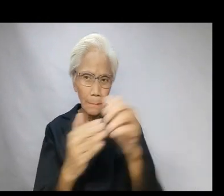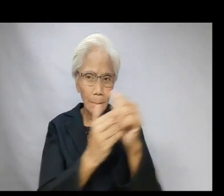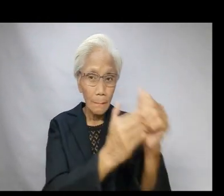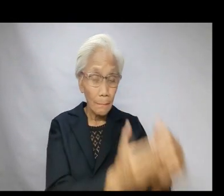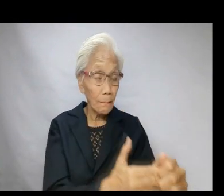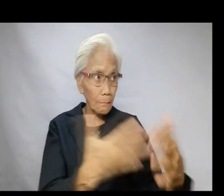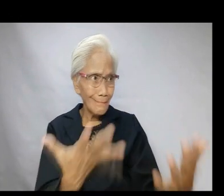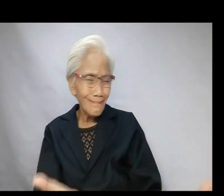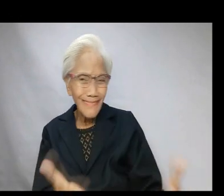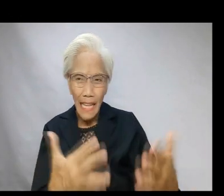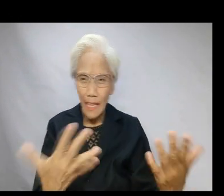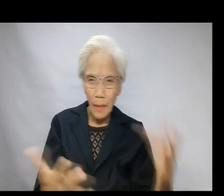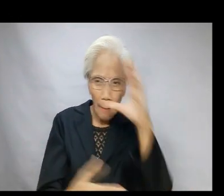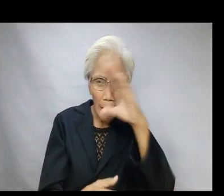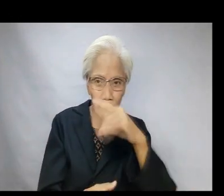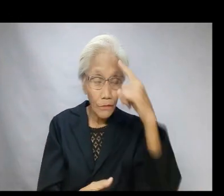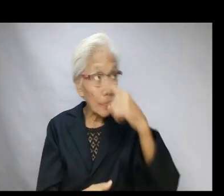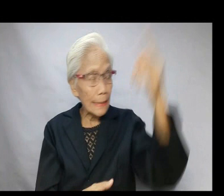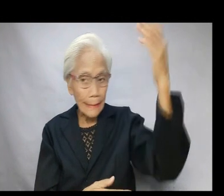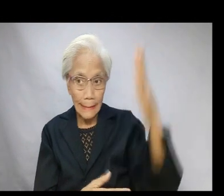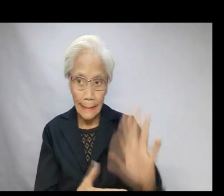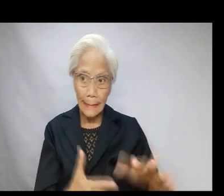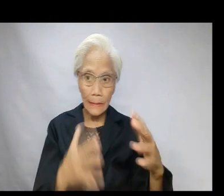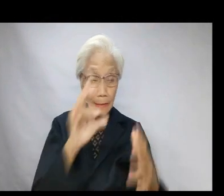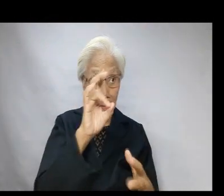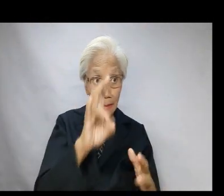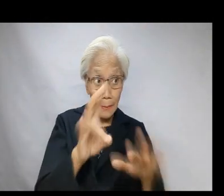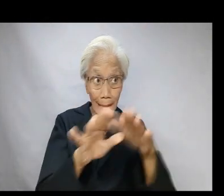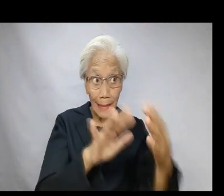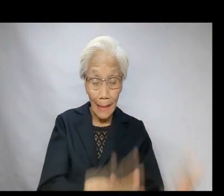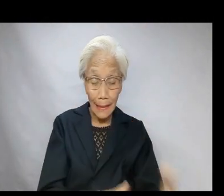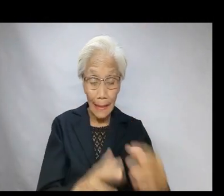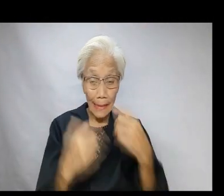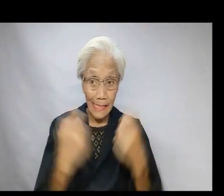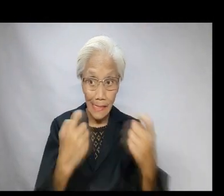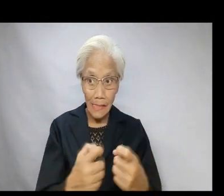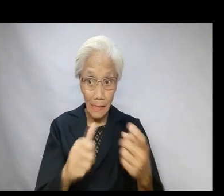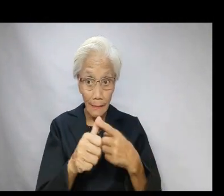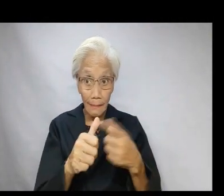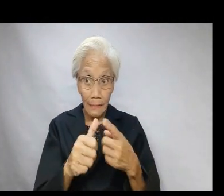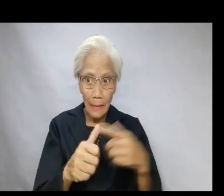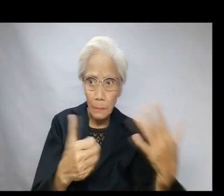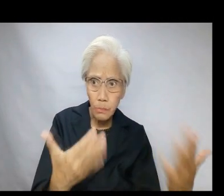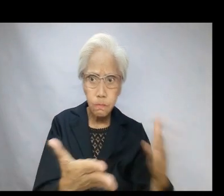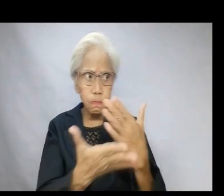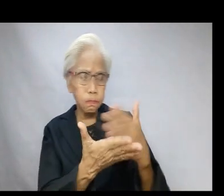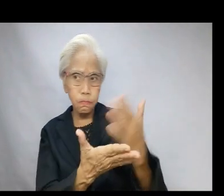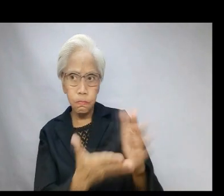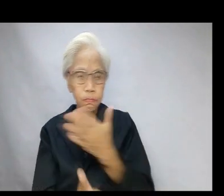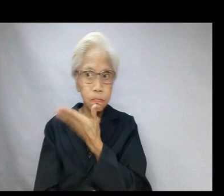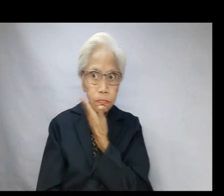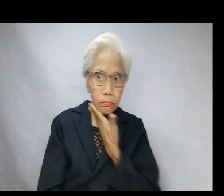for meaning can lead him to fill this gaping God-size hole with any of the seven deadly sins, namely, lust